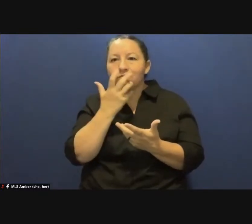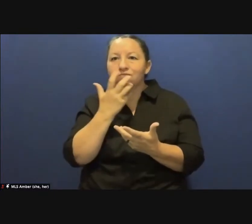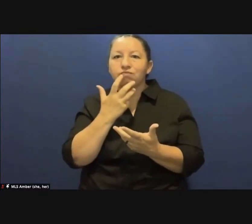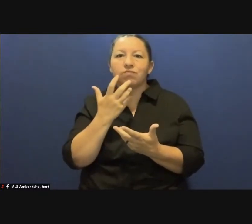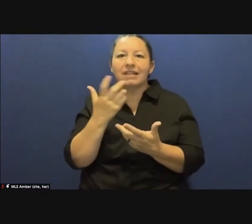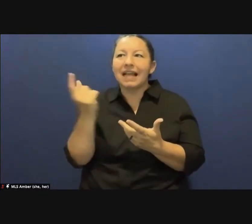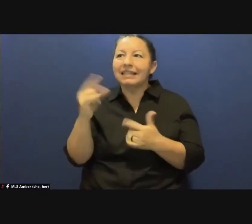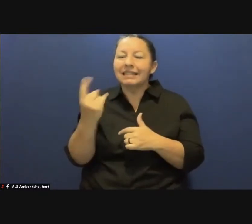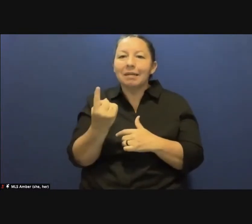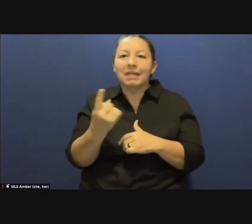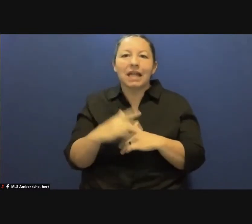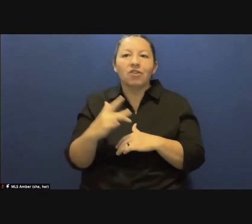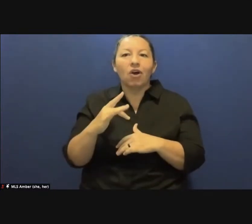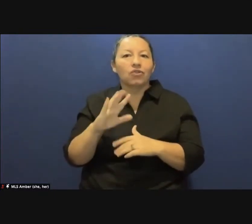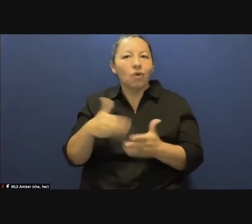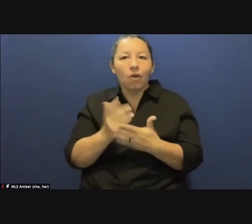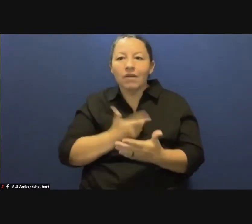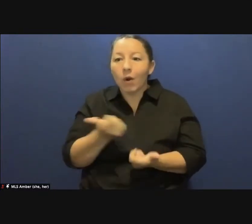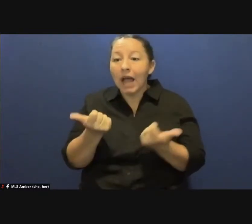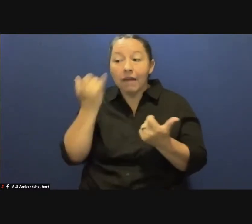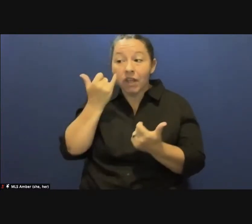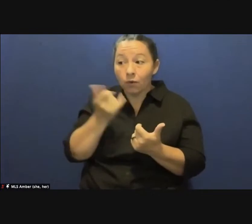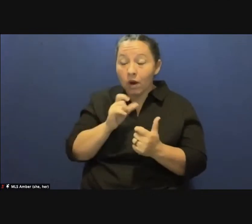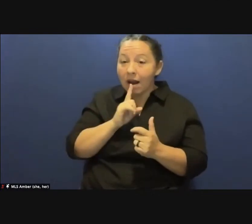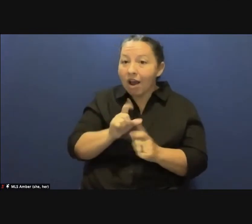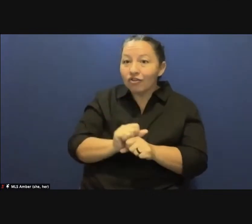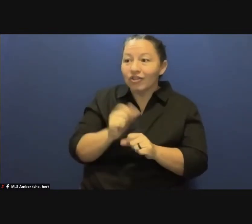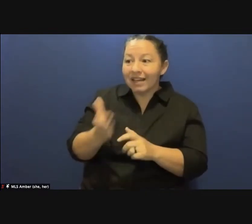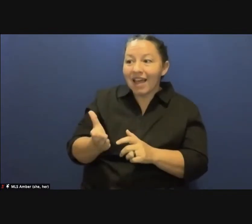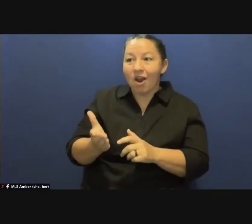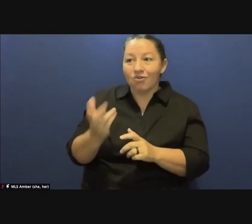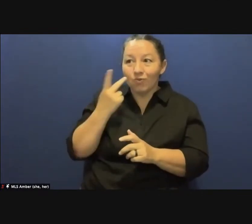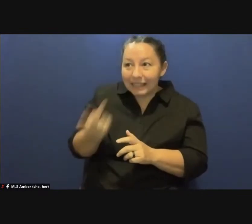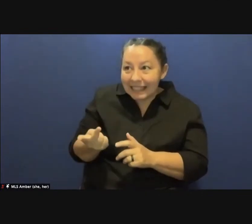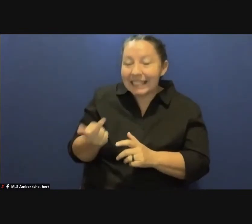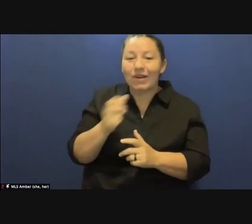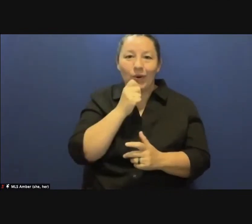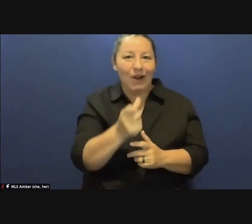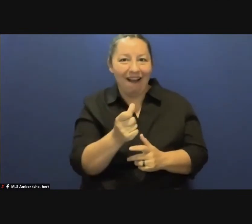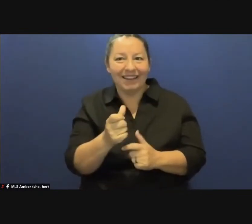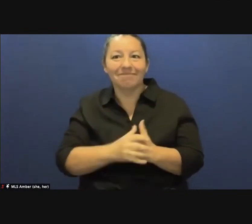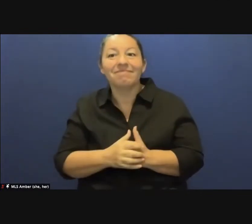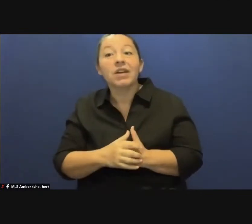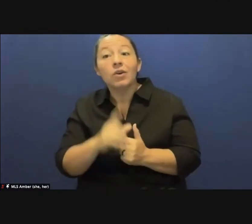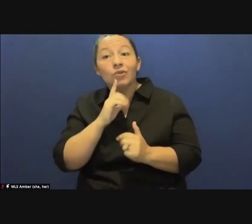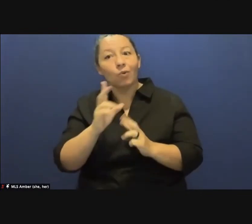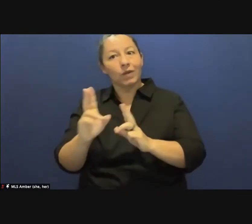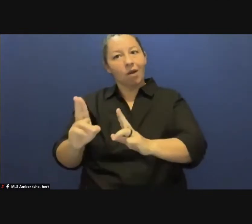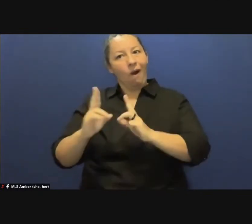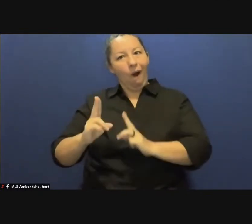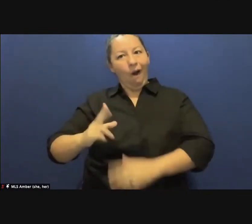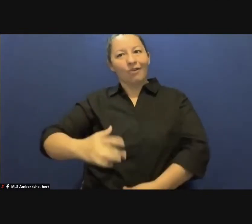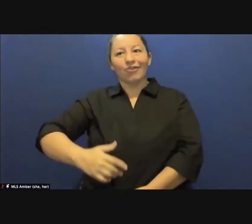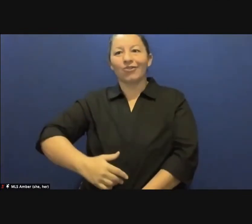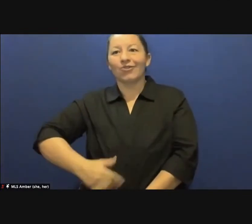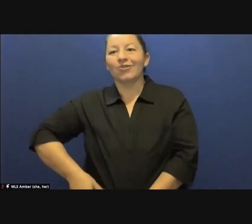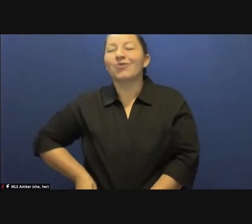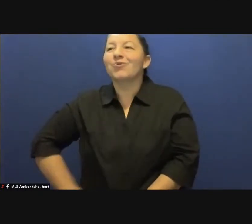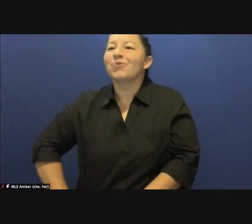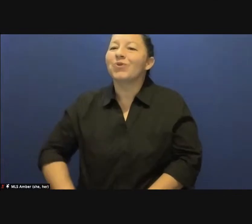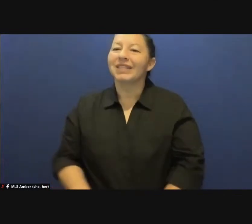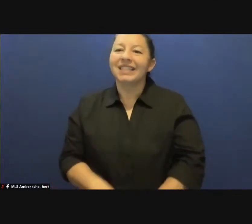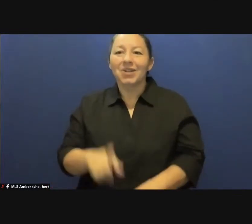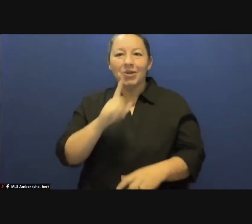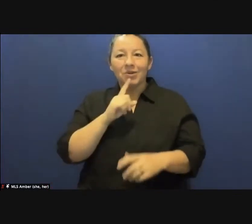there to experience it or not. So it's really an honor to bring you the biggest forum